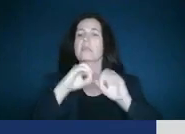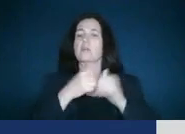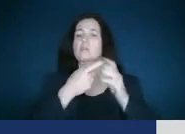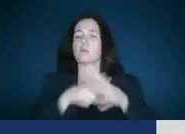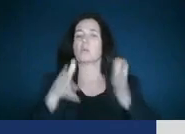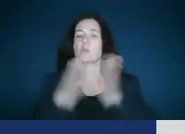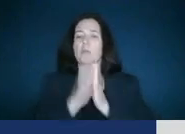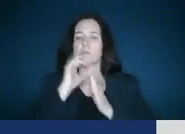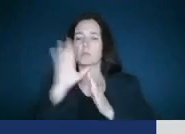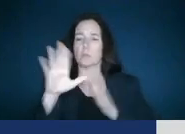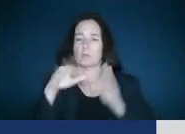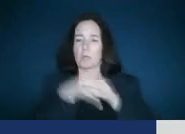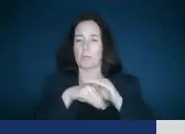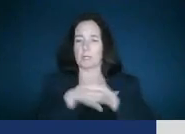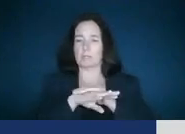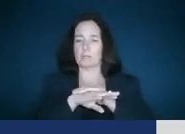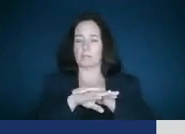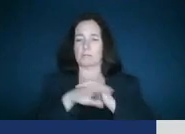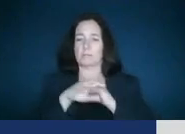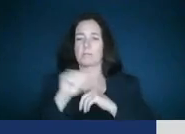requesting accommodations.